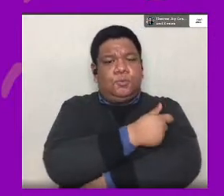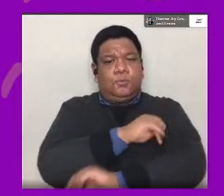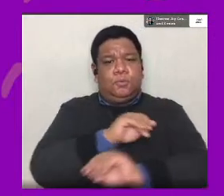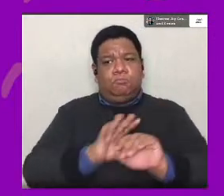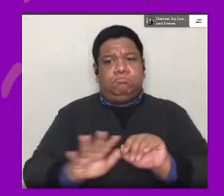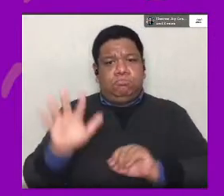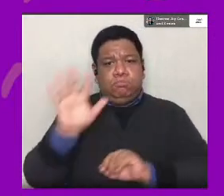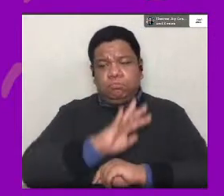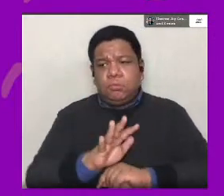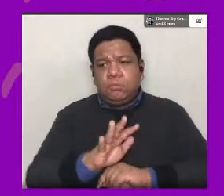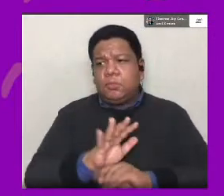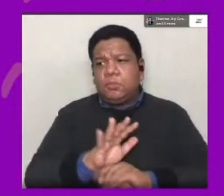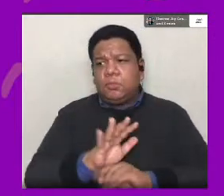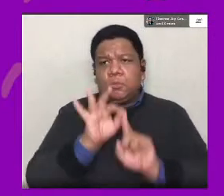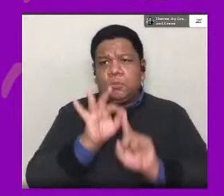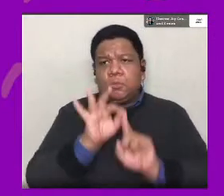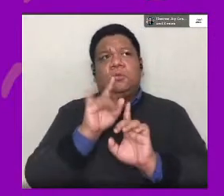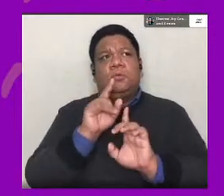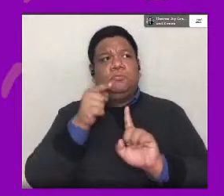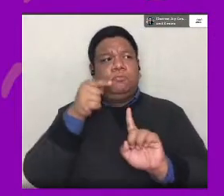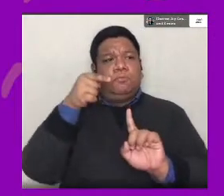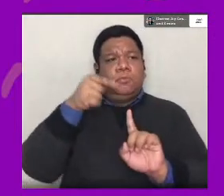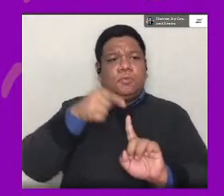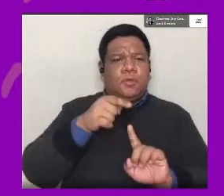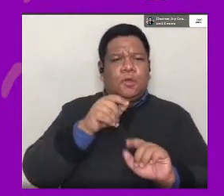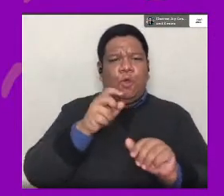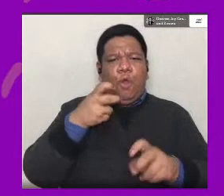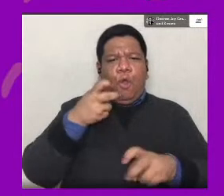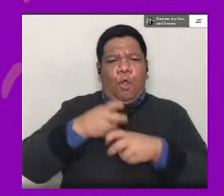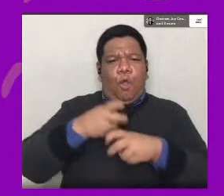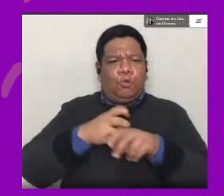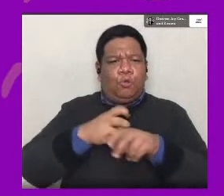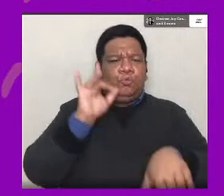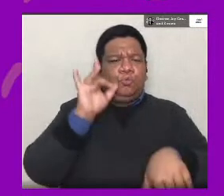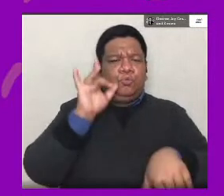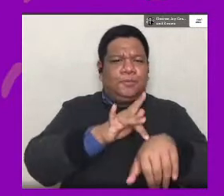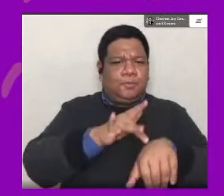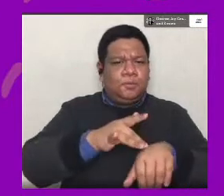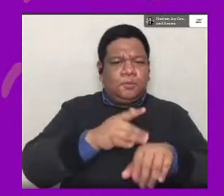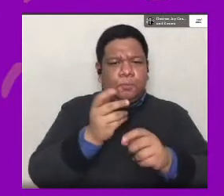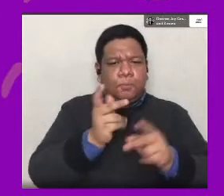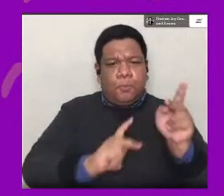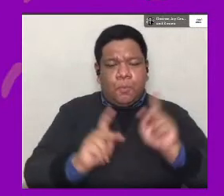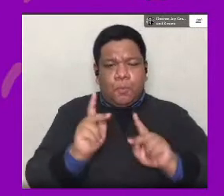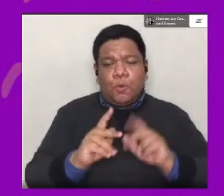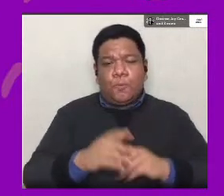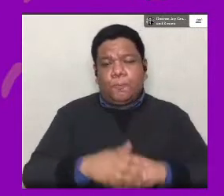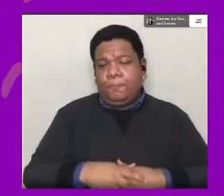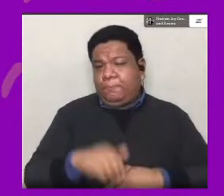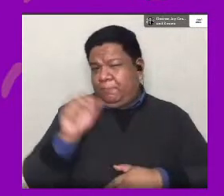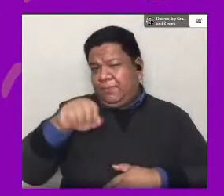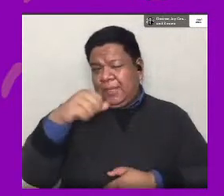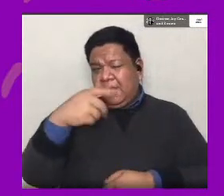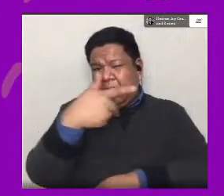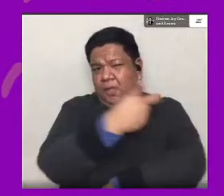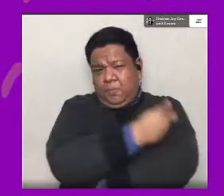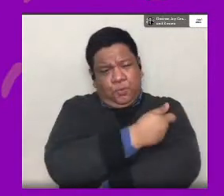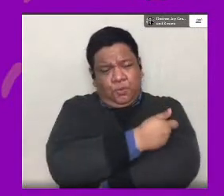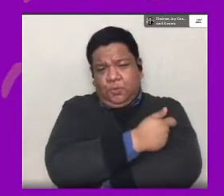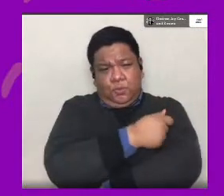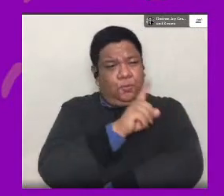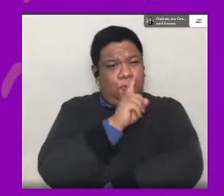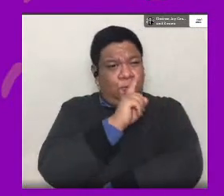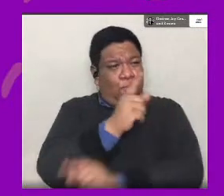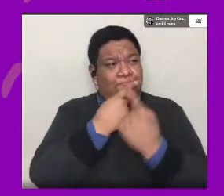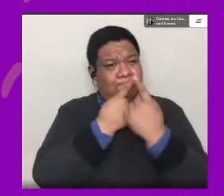particularly for the hardest to reach populations. Though immunization is one of the greatest public health successes,